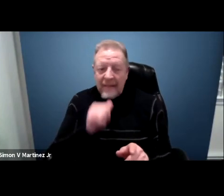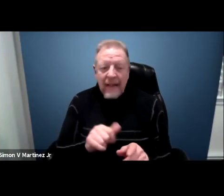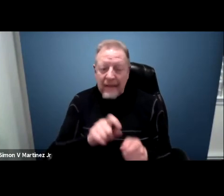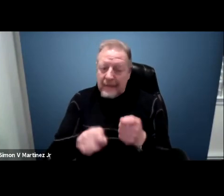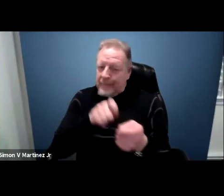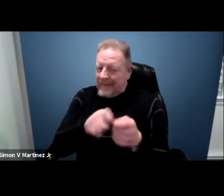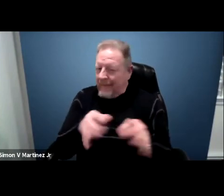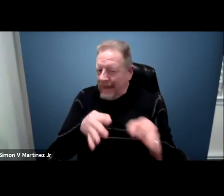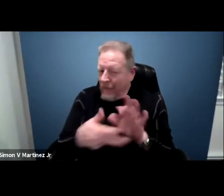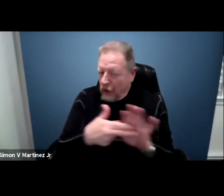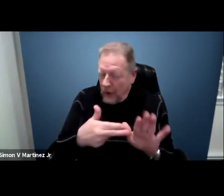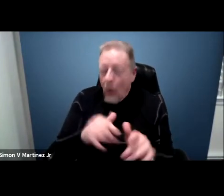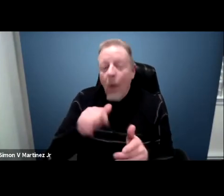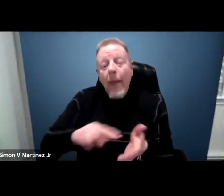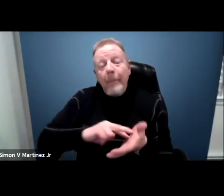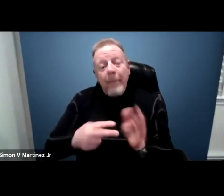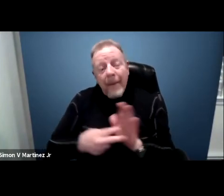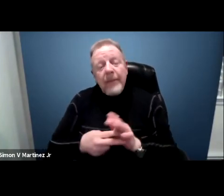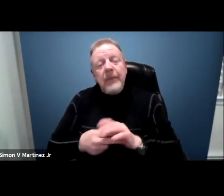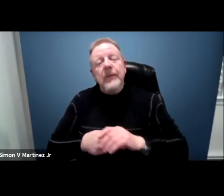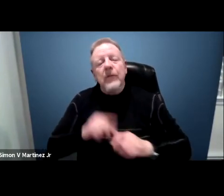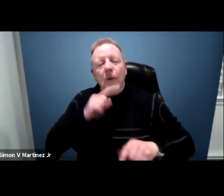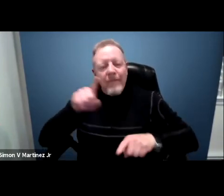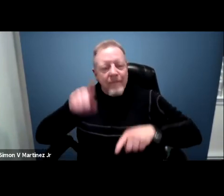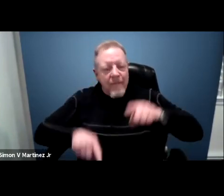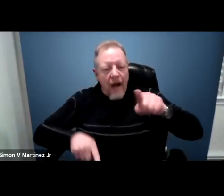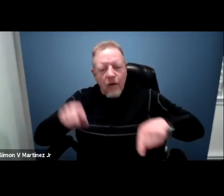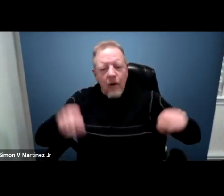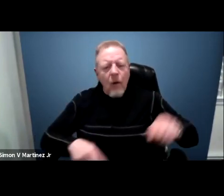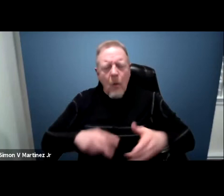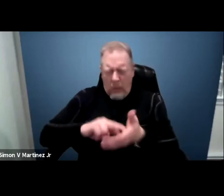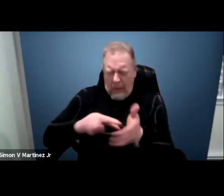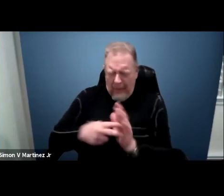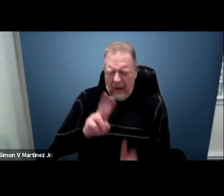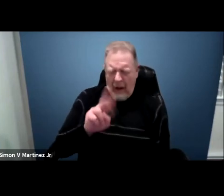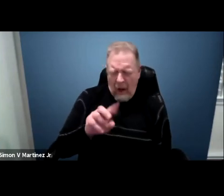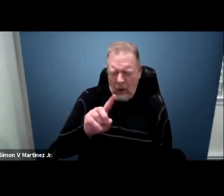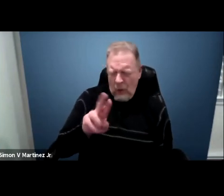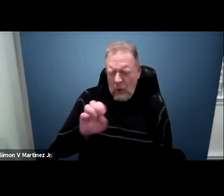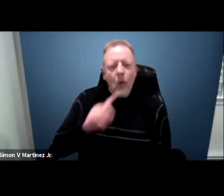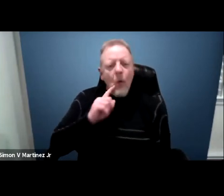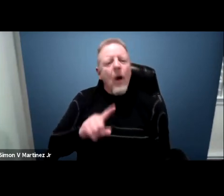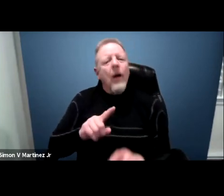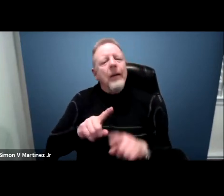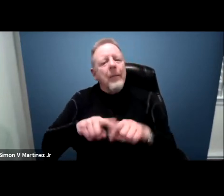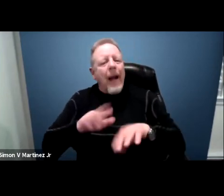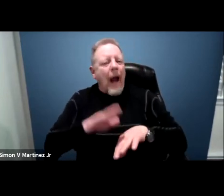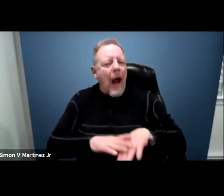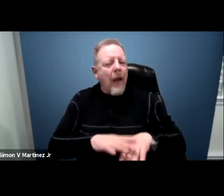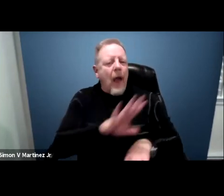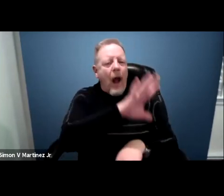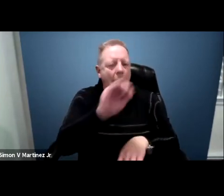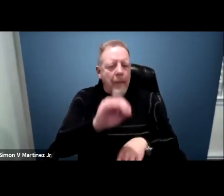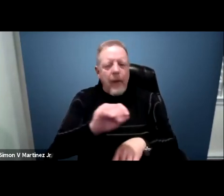definition, because that really varies. What is an undue hardship varies from employer to employer.